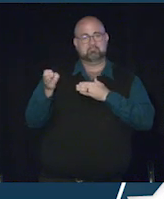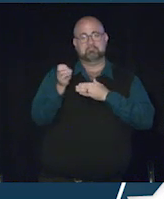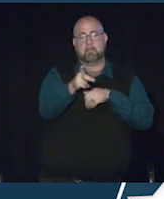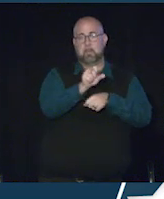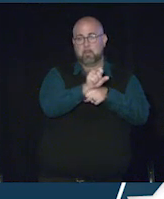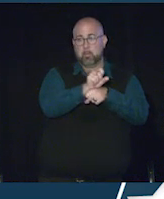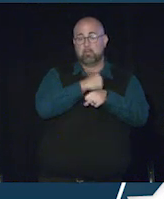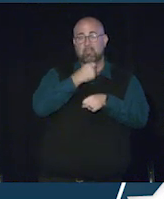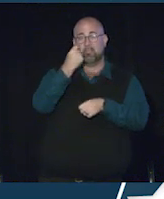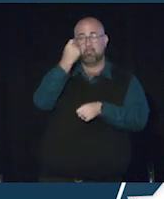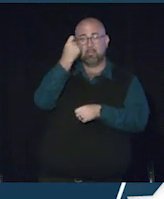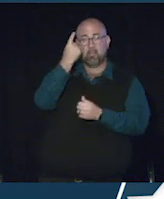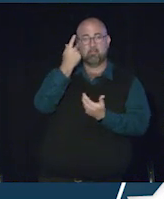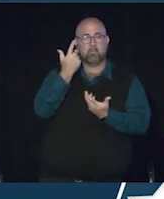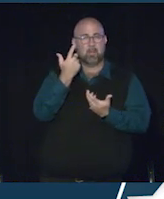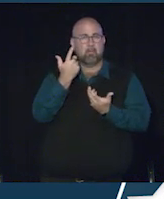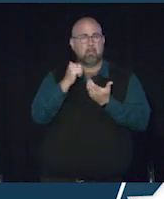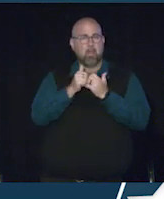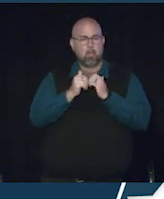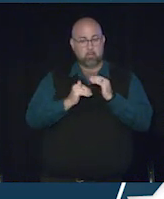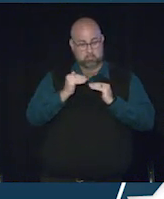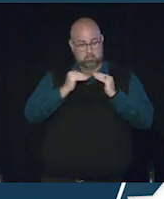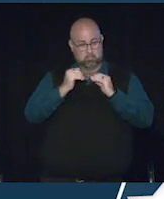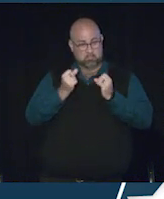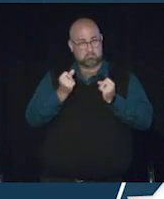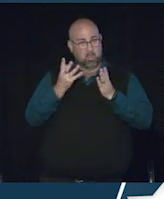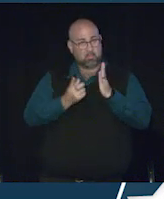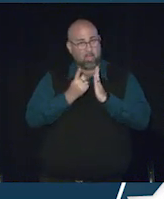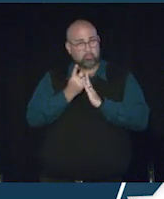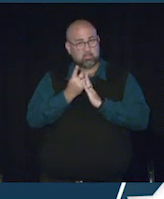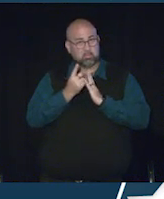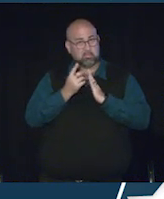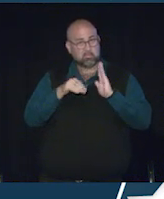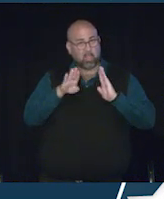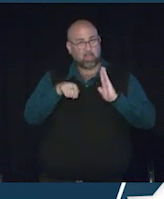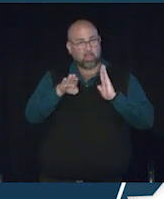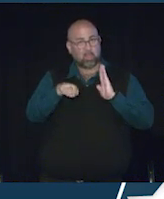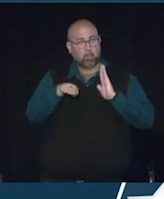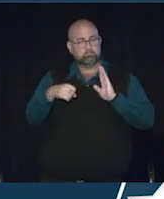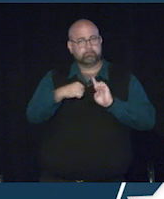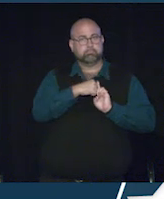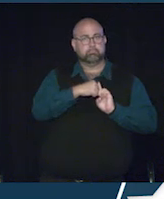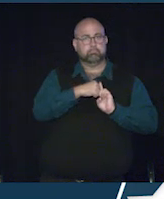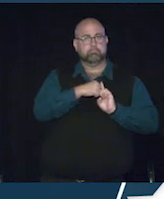and understanding at what level they can work before their benefits are affected.